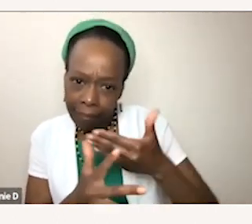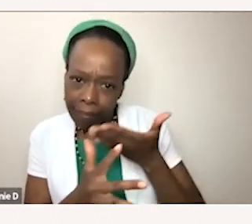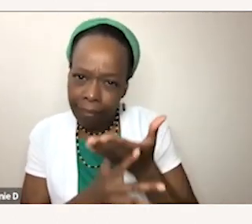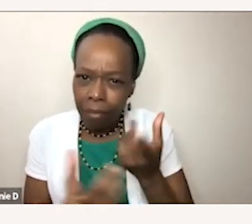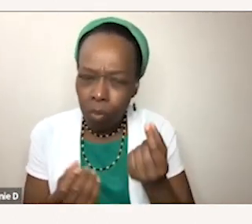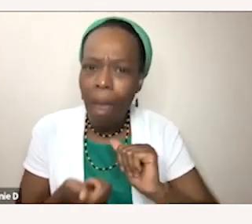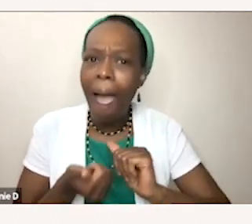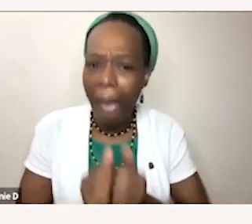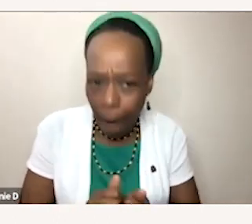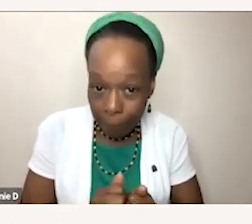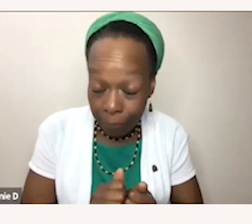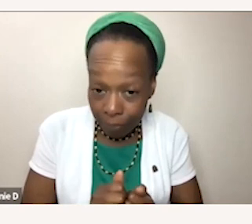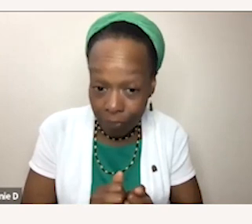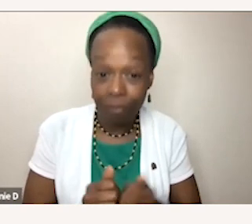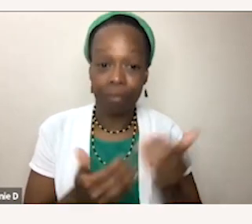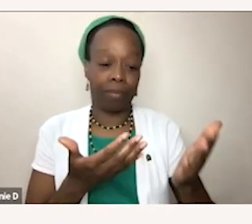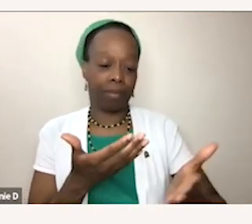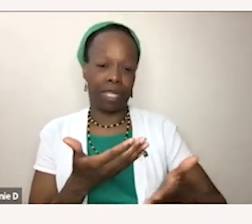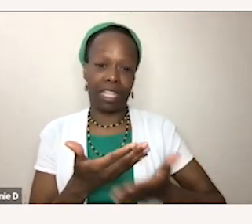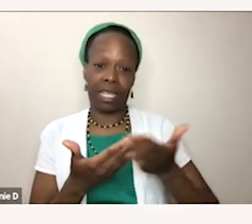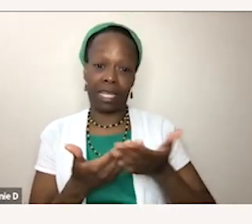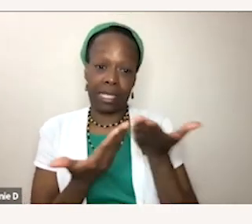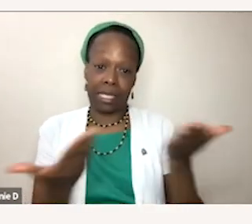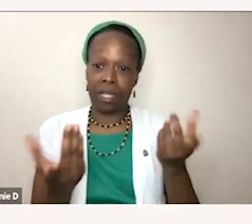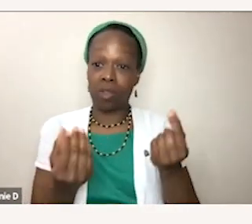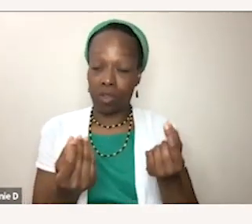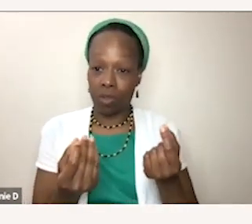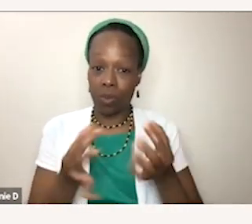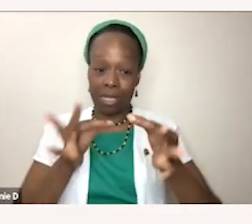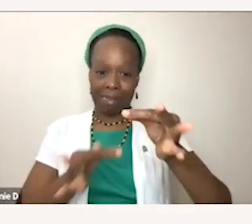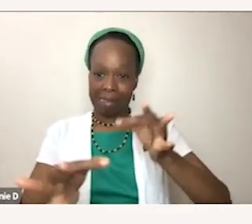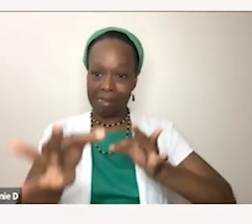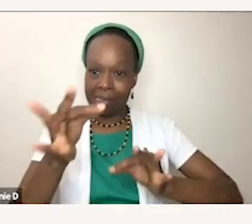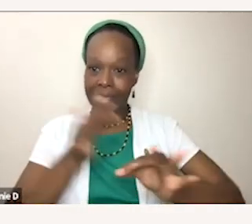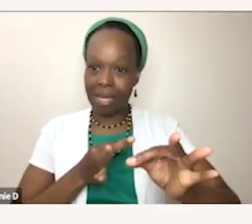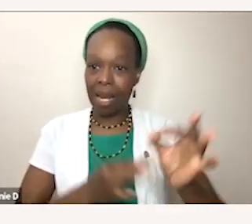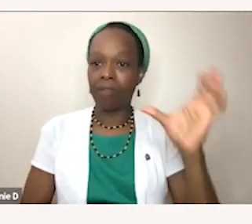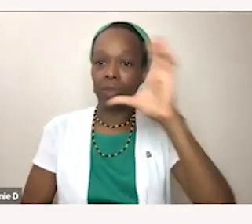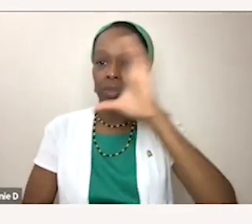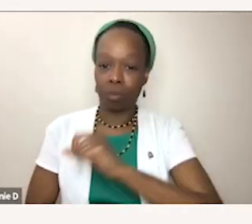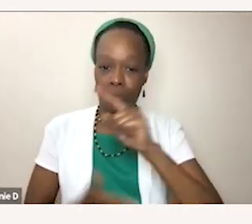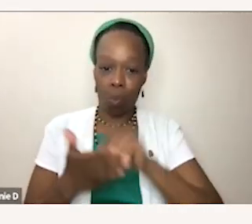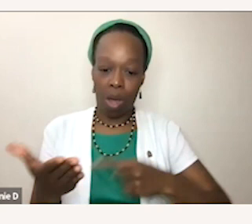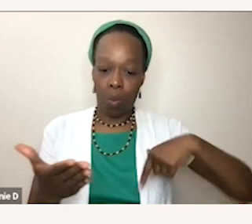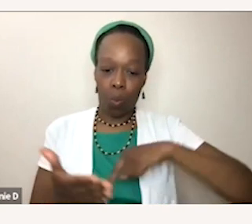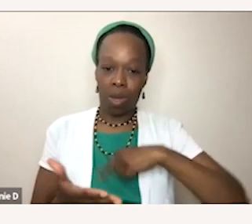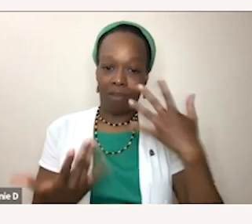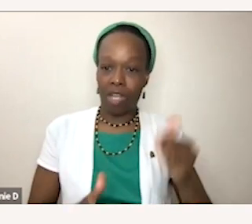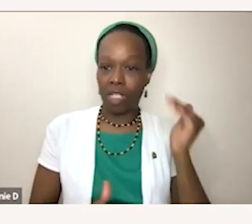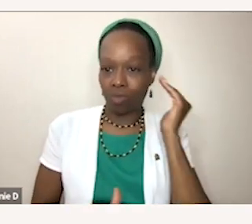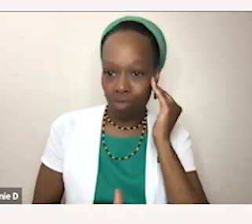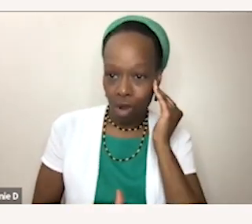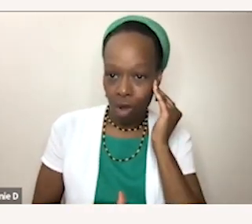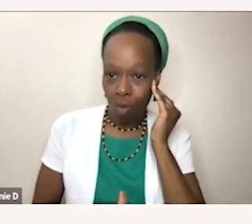So the easiest thing to do is, instead of assuming that what we've been taught or what we already know